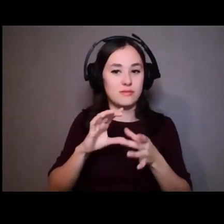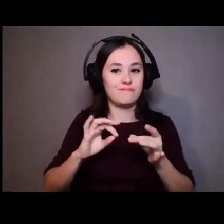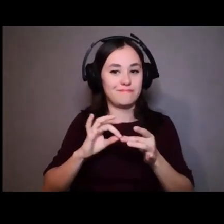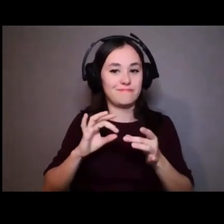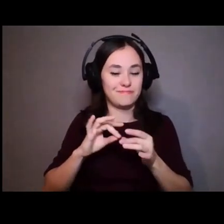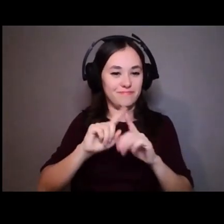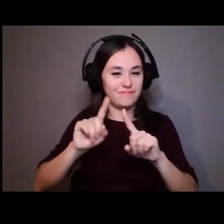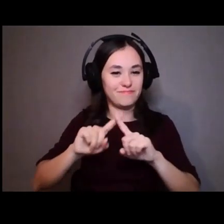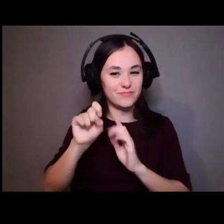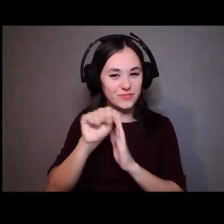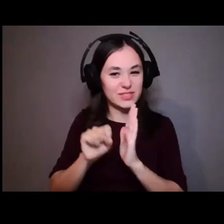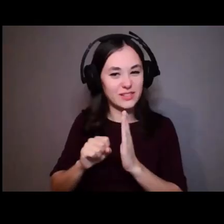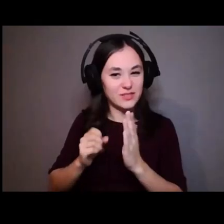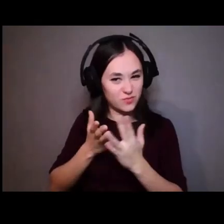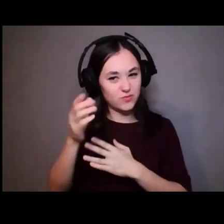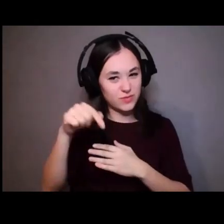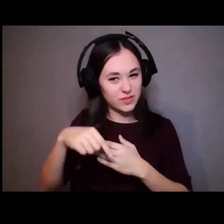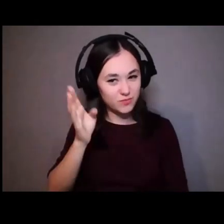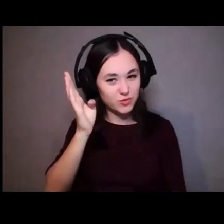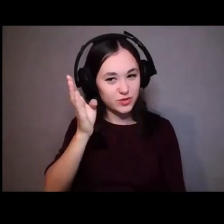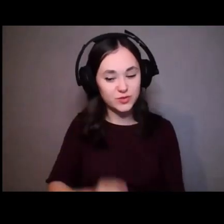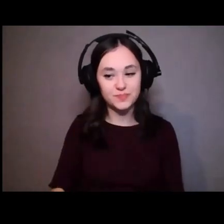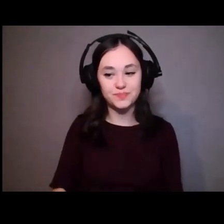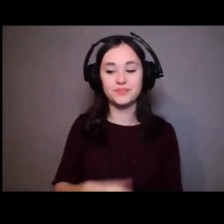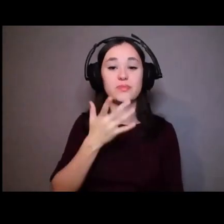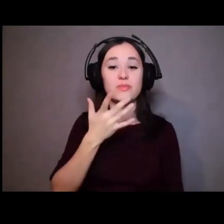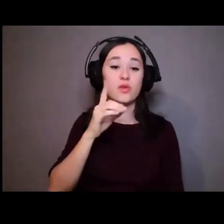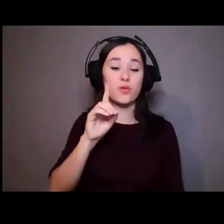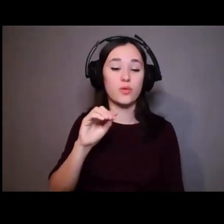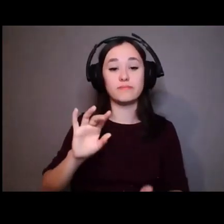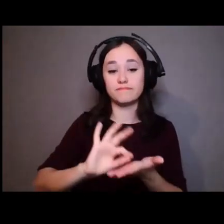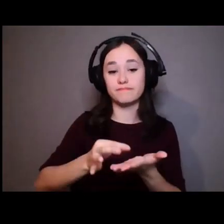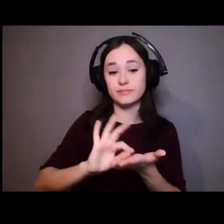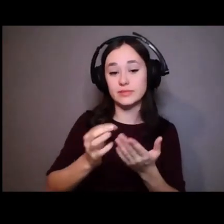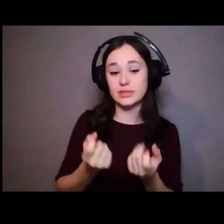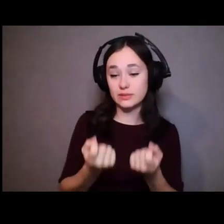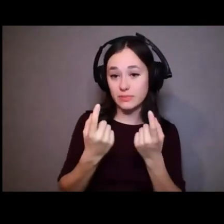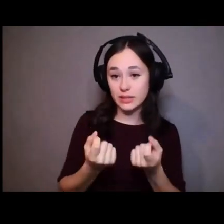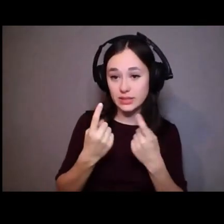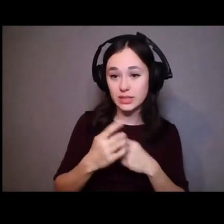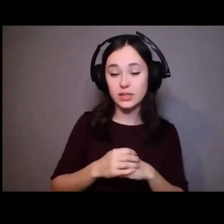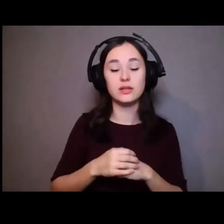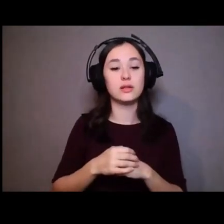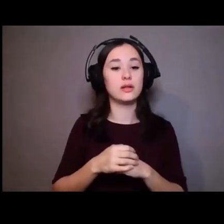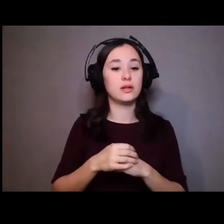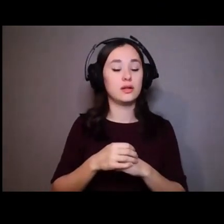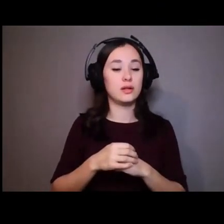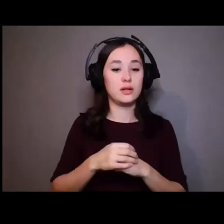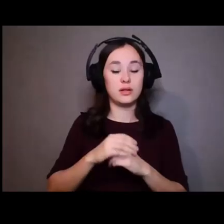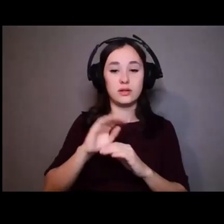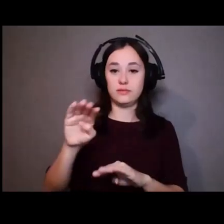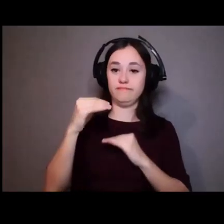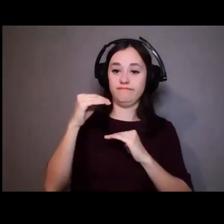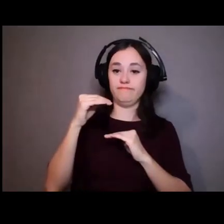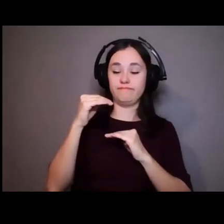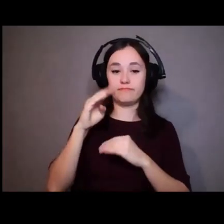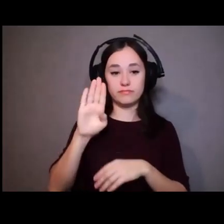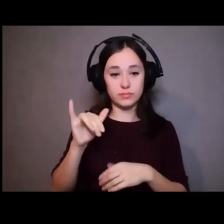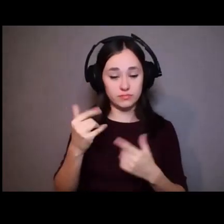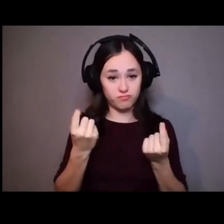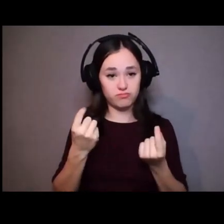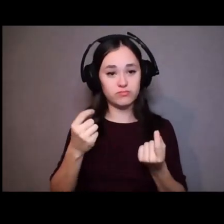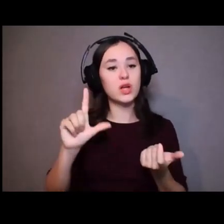slides. Colorado's Medicaid spending is also constrained in many regards by its lower